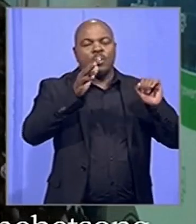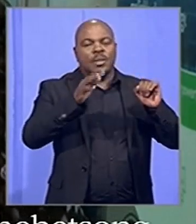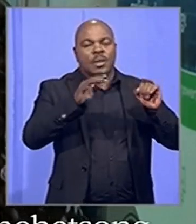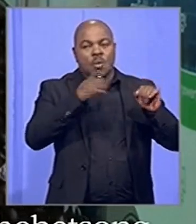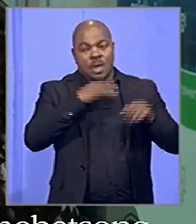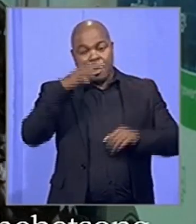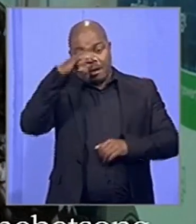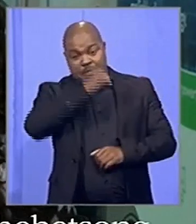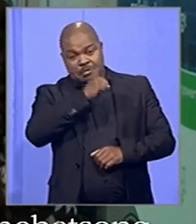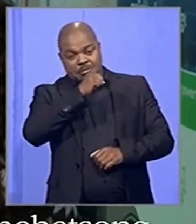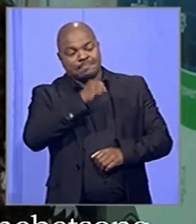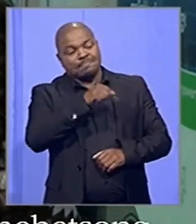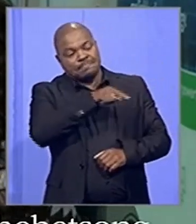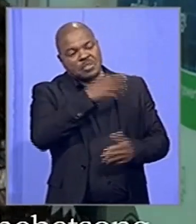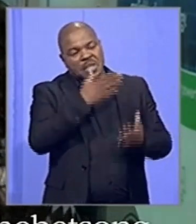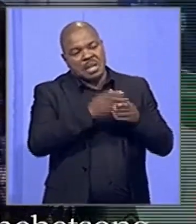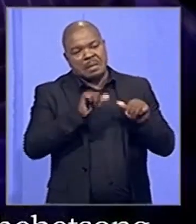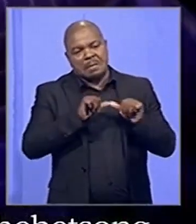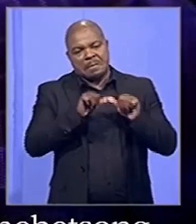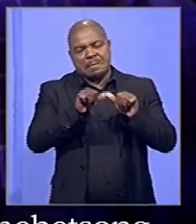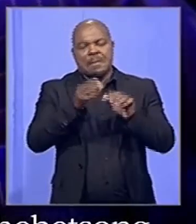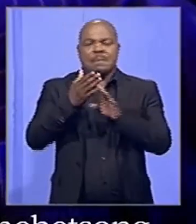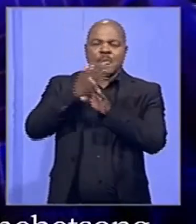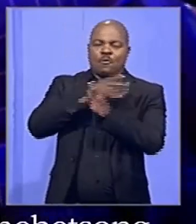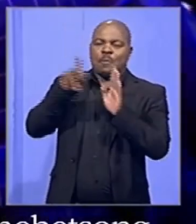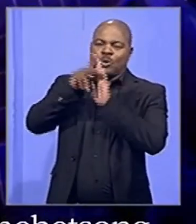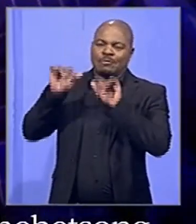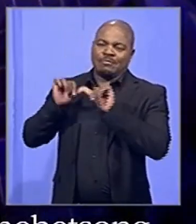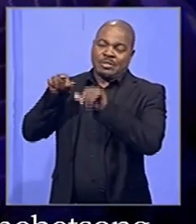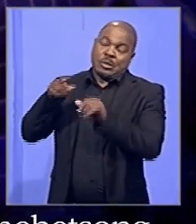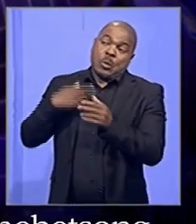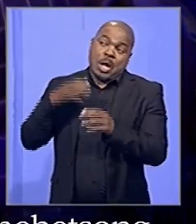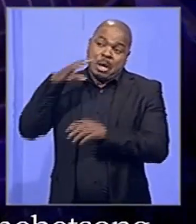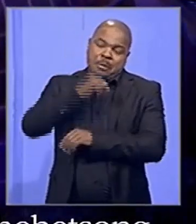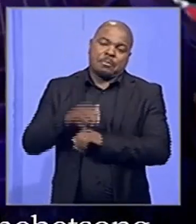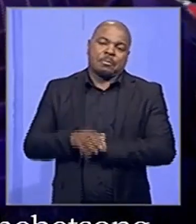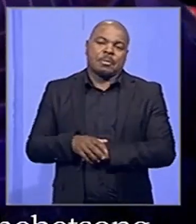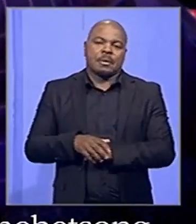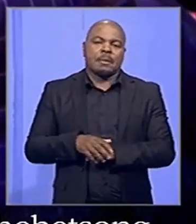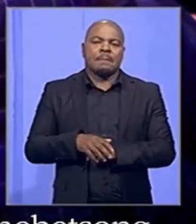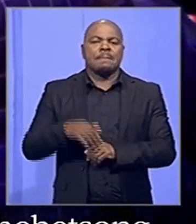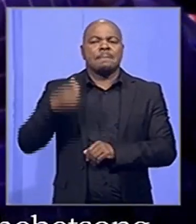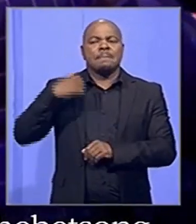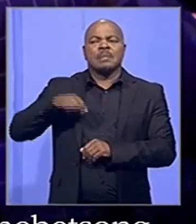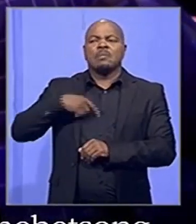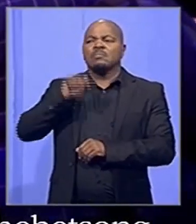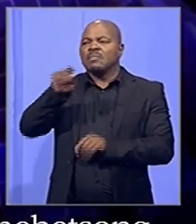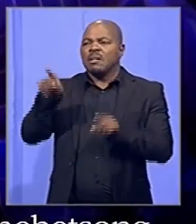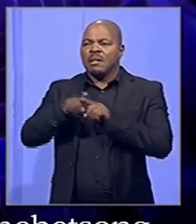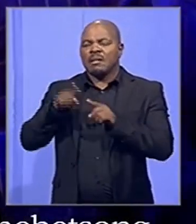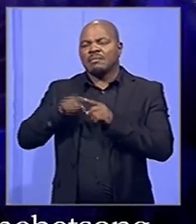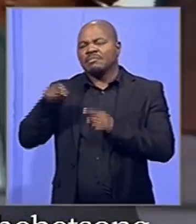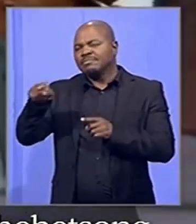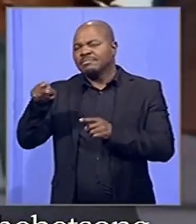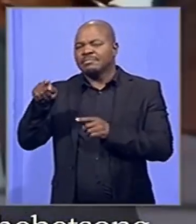there will be some kind of a continuation. Bommasepala ba mmalwa ba ka ngwatshwane ba kgothaletsa boikemelo ba bona ntleng ya tlhahiso ya